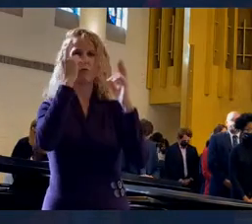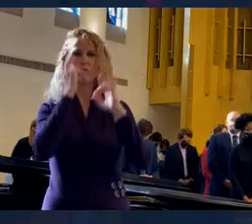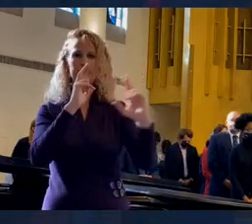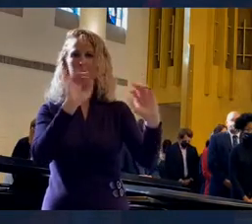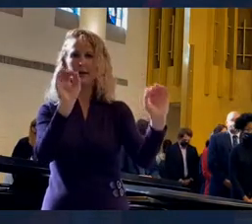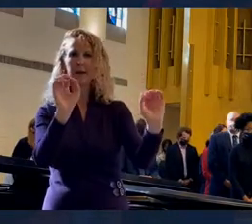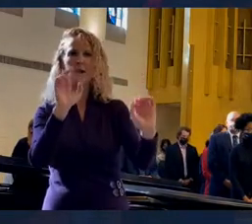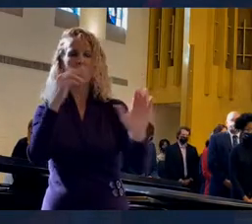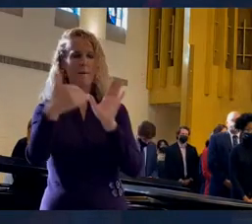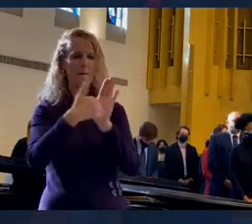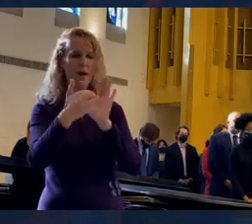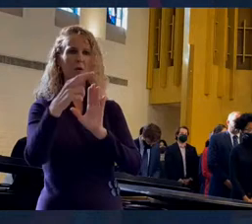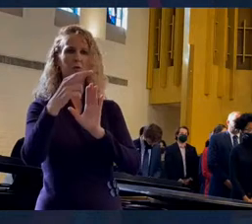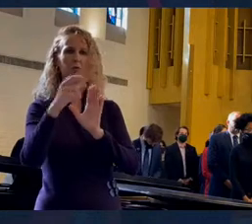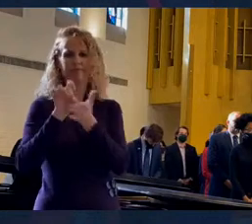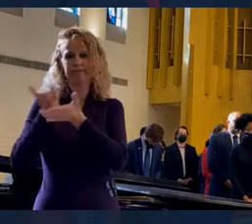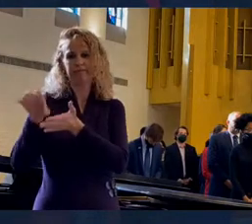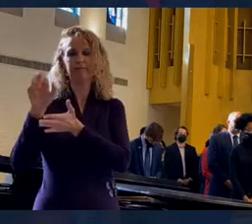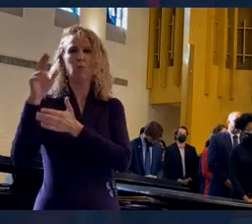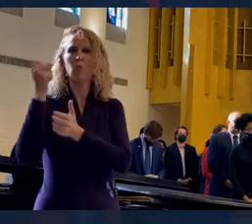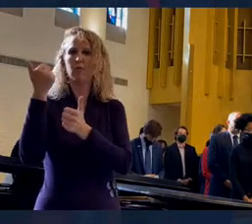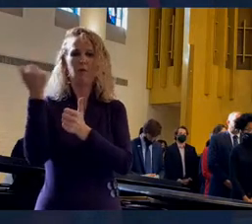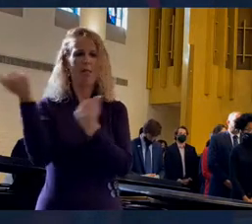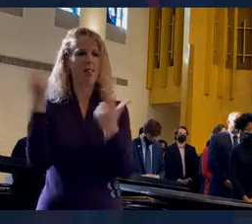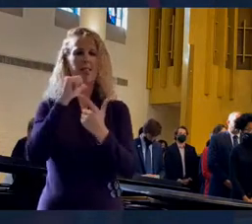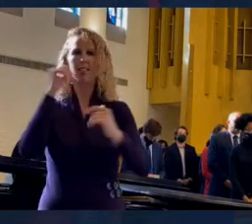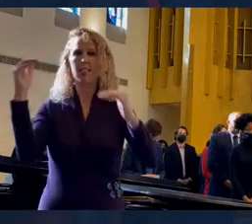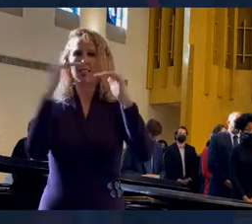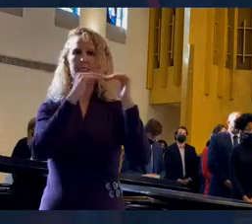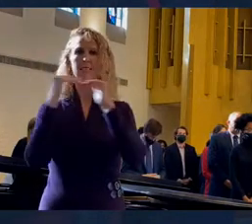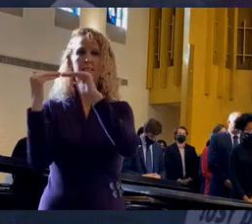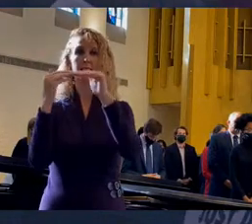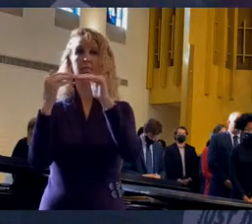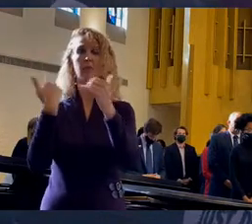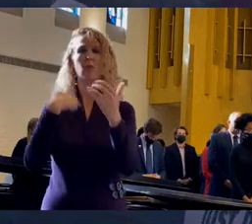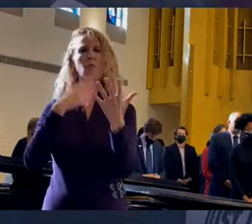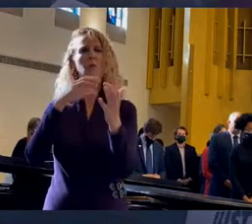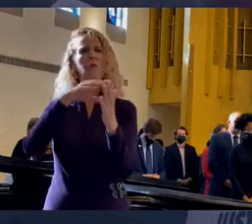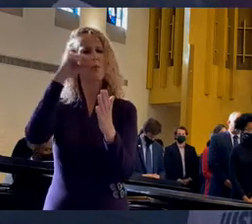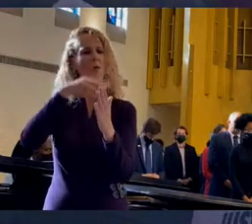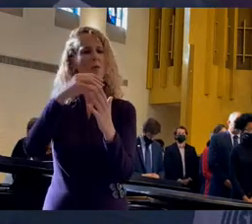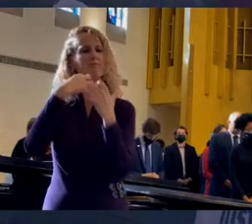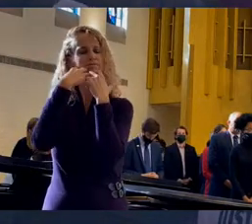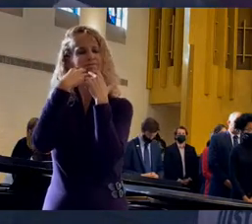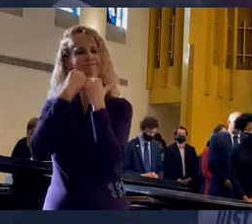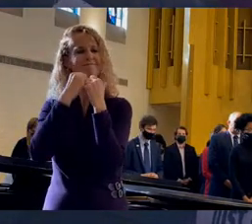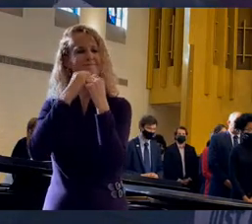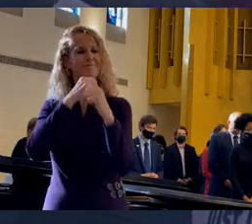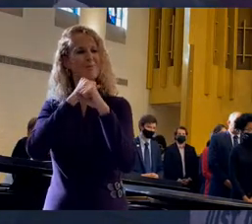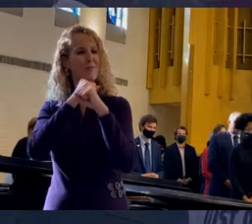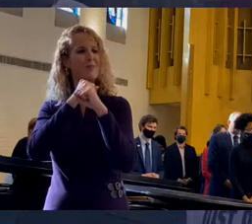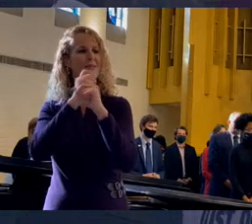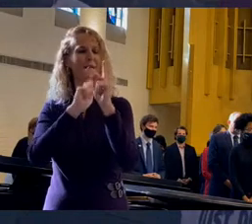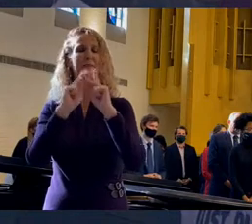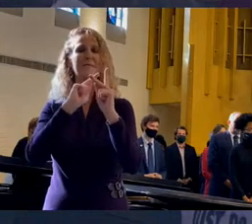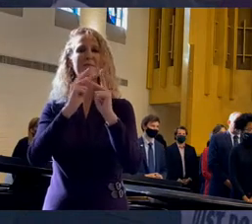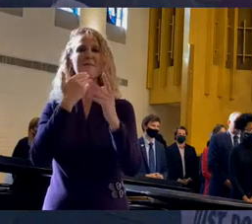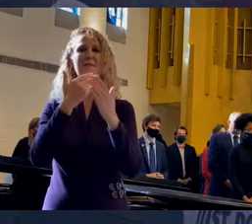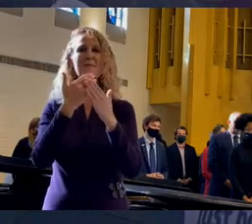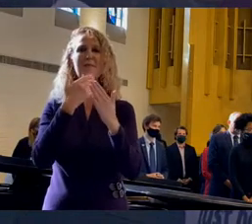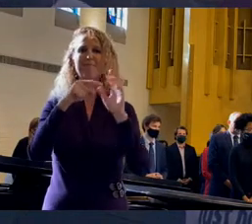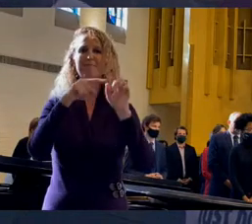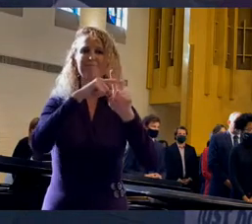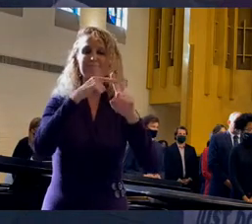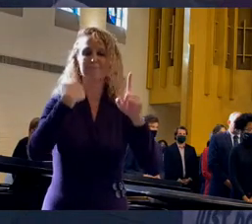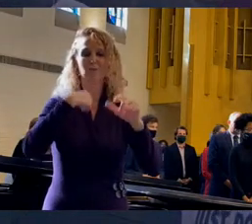disrespect, bias, exclusion, and all forms of injustice. May we learn to savor the goodness in and around us so